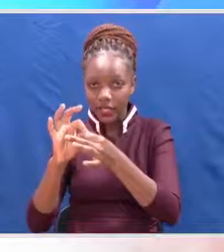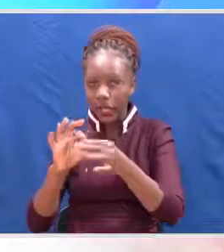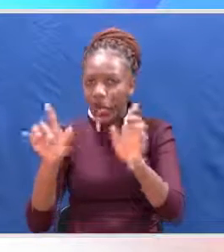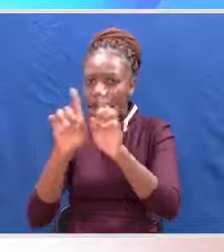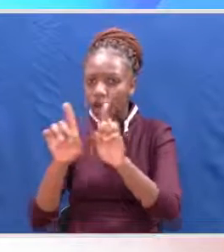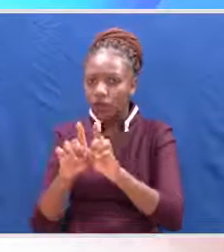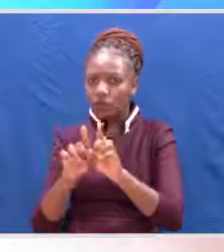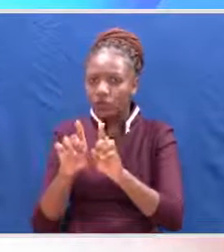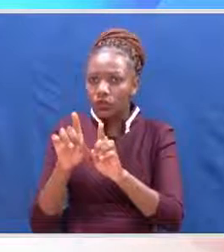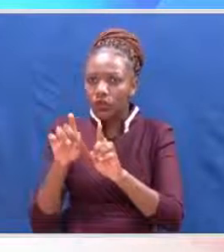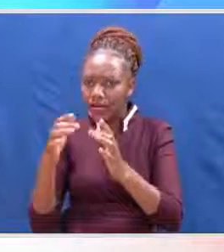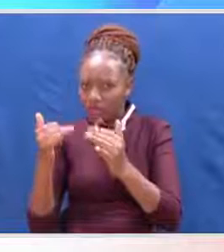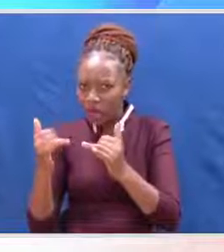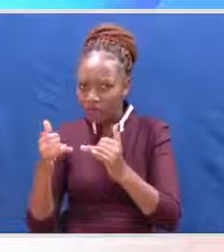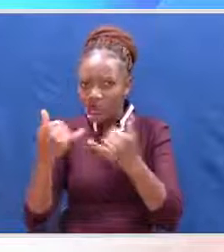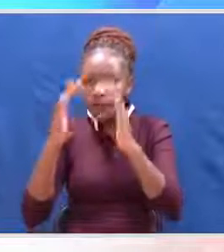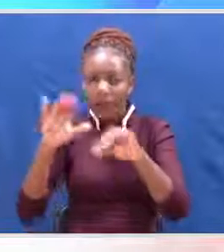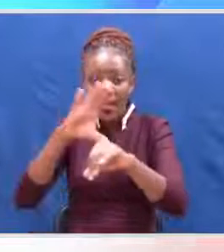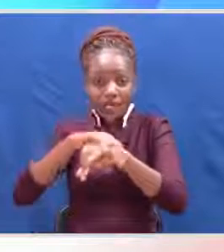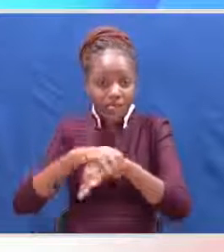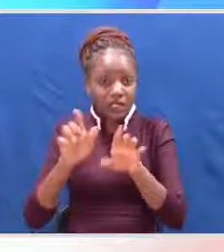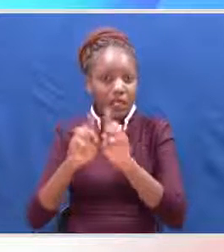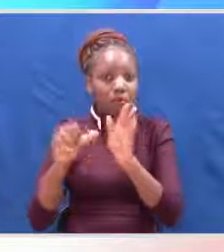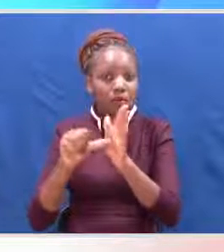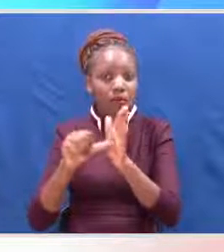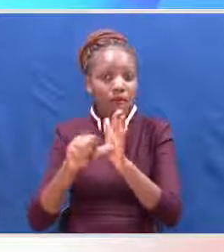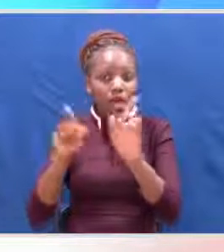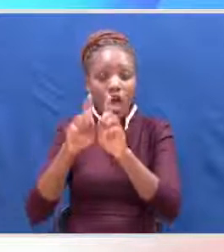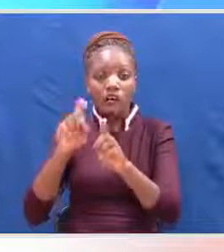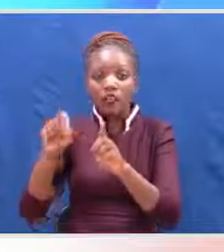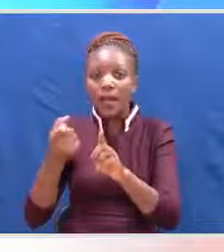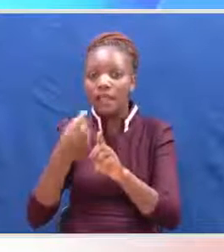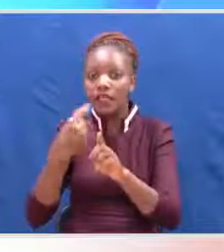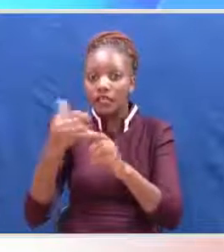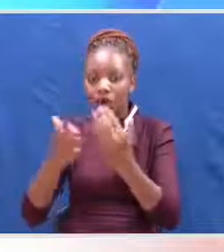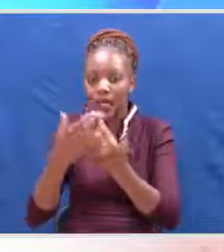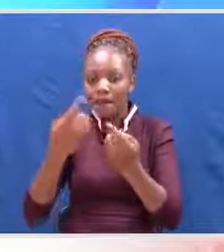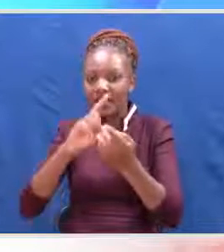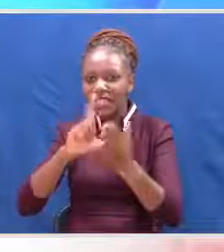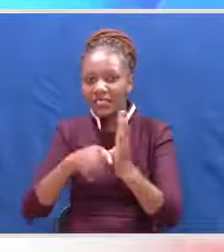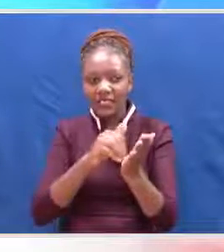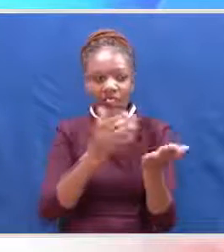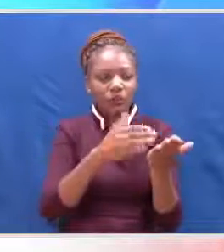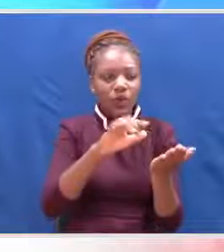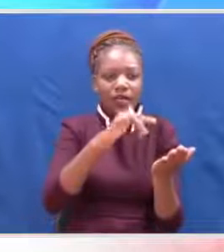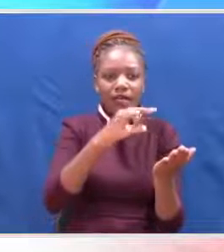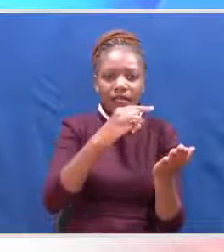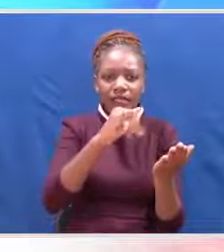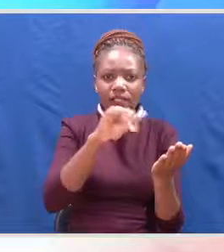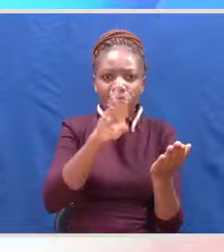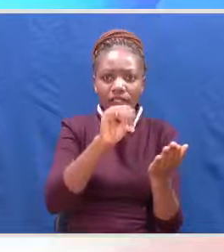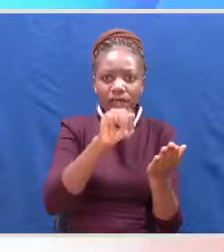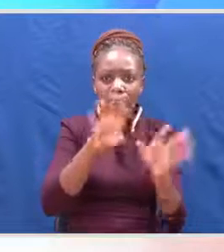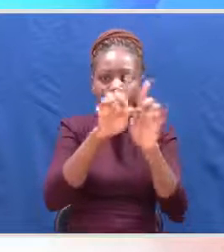bone dislocation that needed urgent medical attention but was initially sent to the gym. Medical attention, a mirage, and